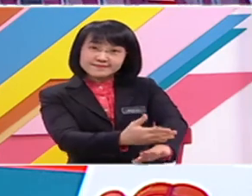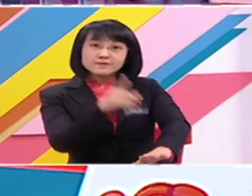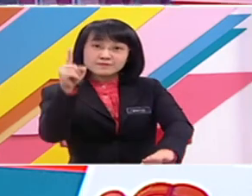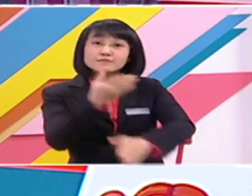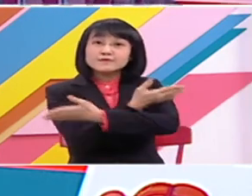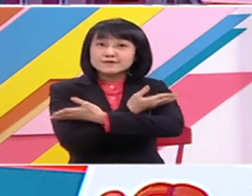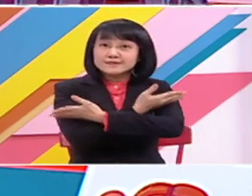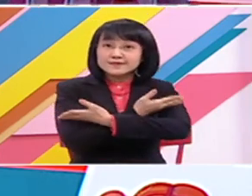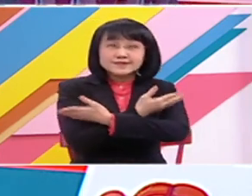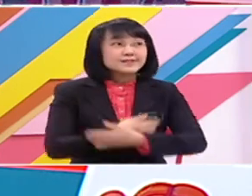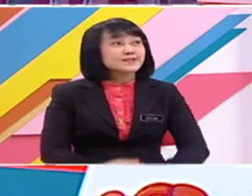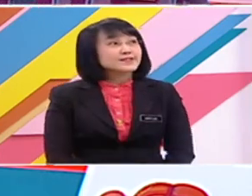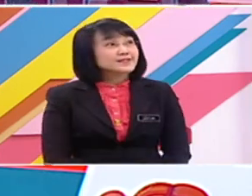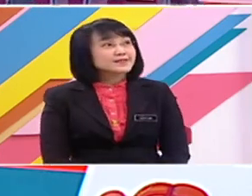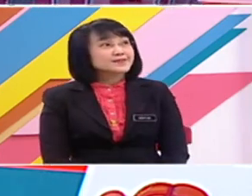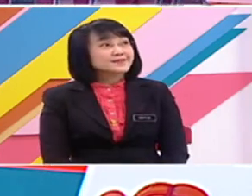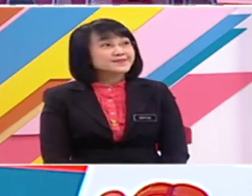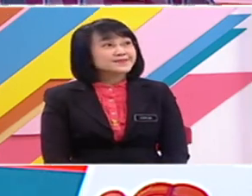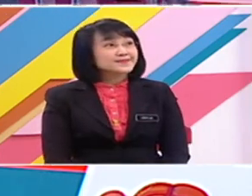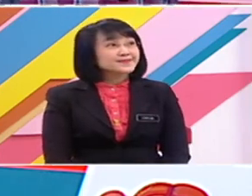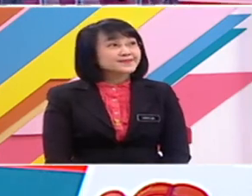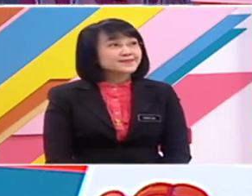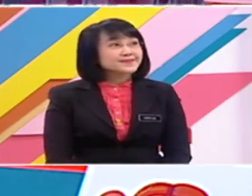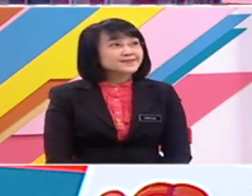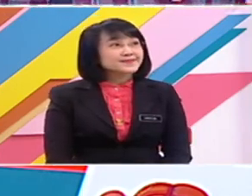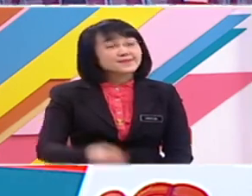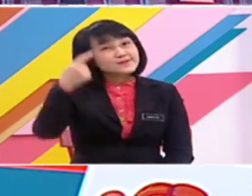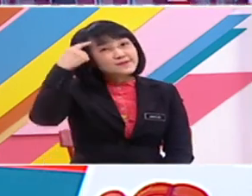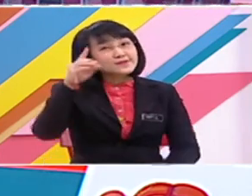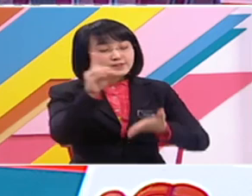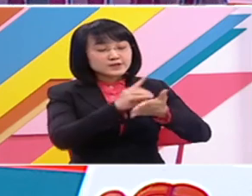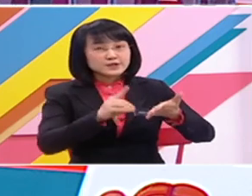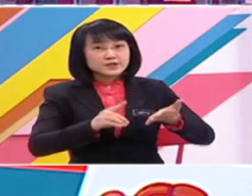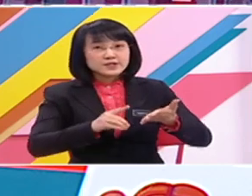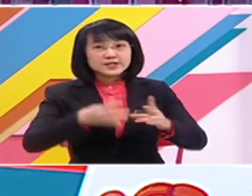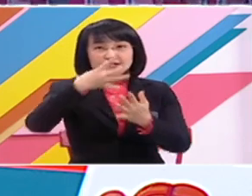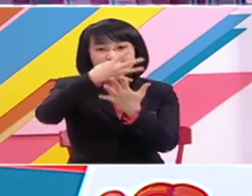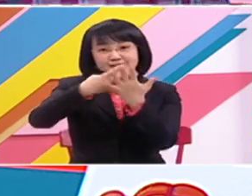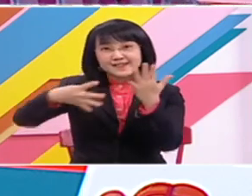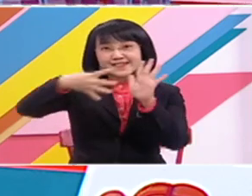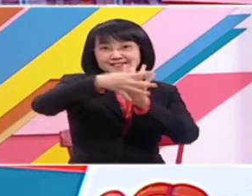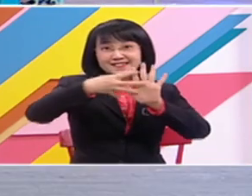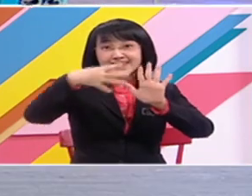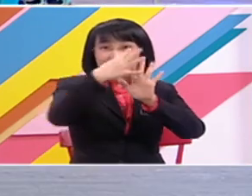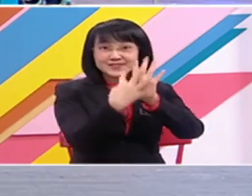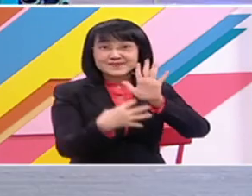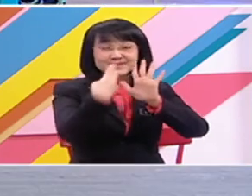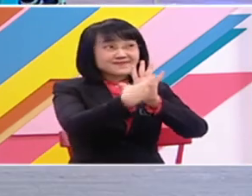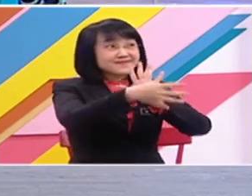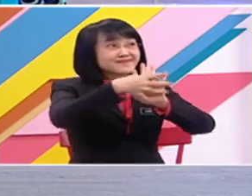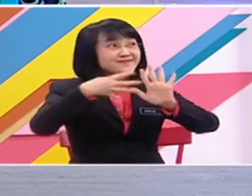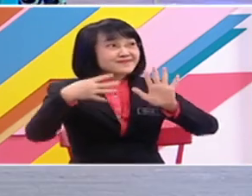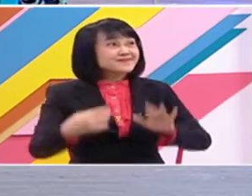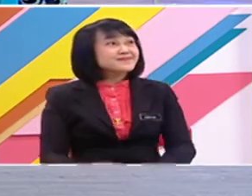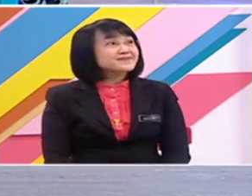one more, the design as well. It's a bit more checkered here, right, yes, teacher? Yes. Okay. And, okay. And the short sleeve,